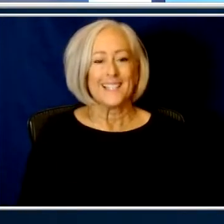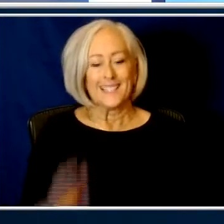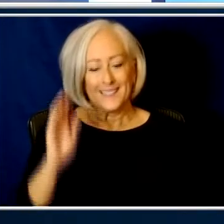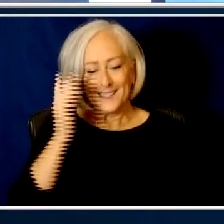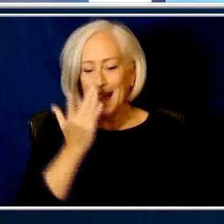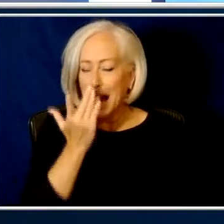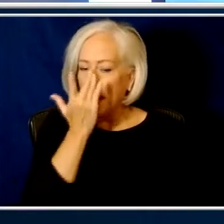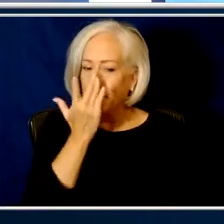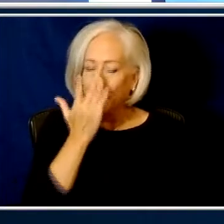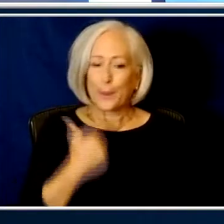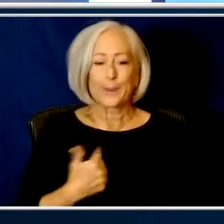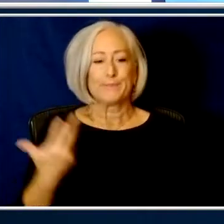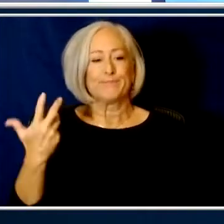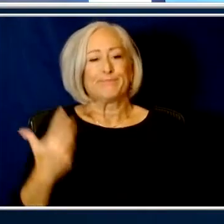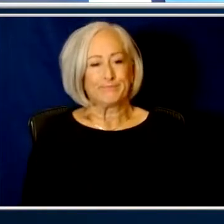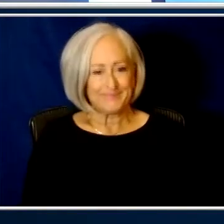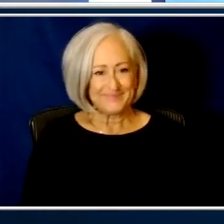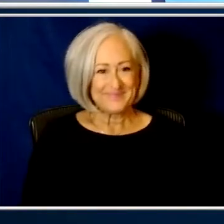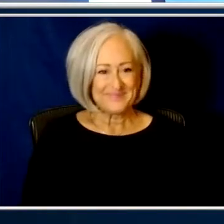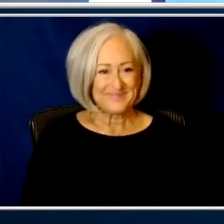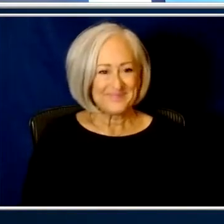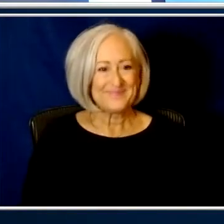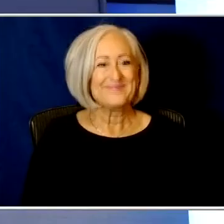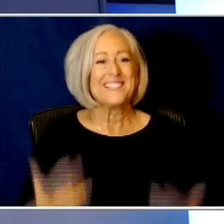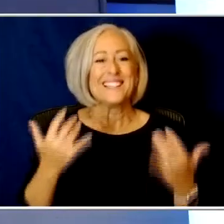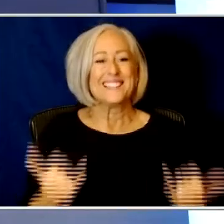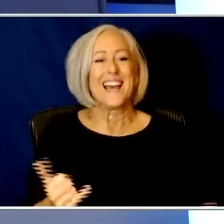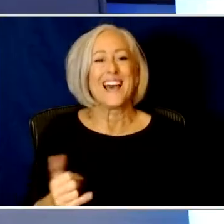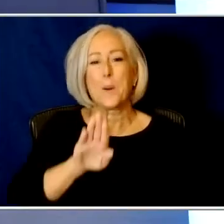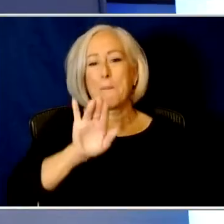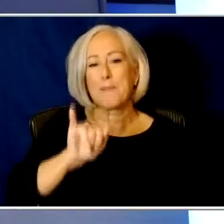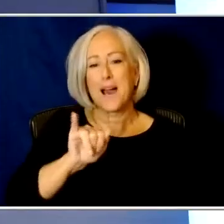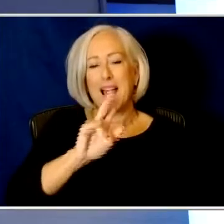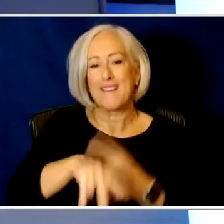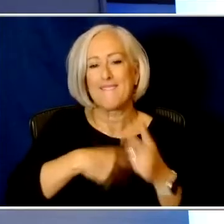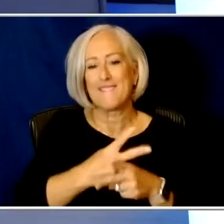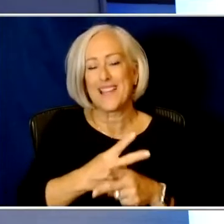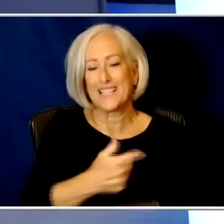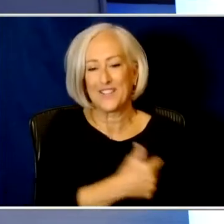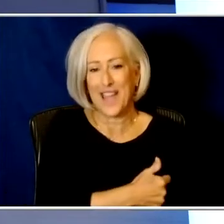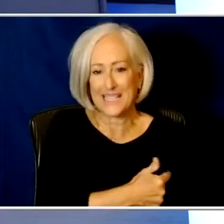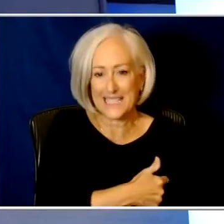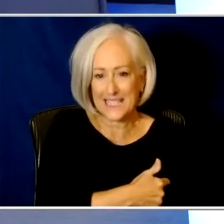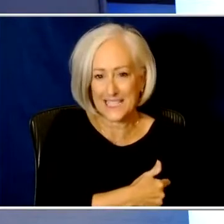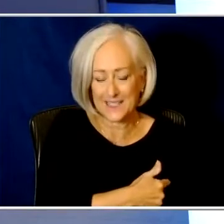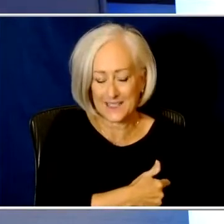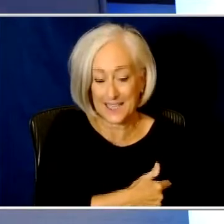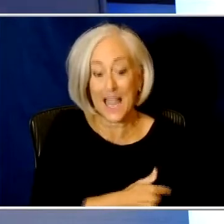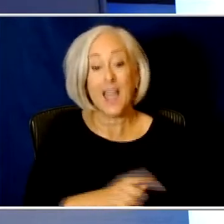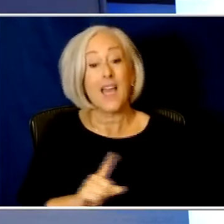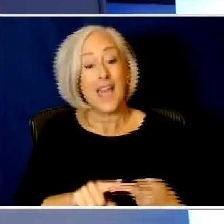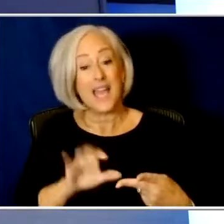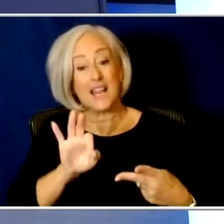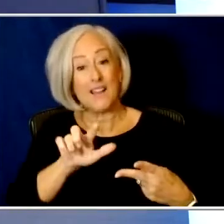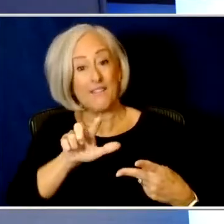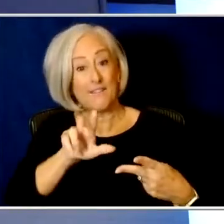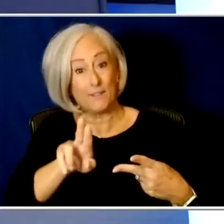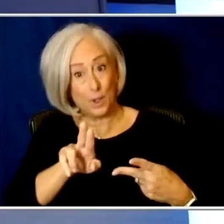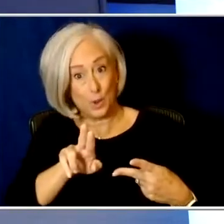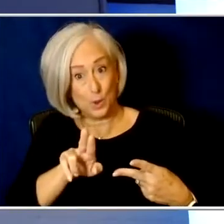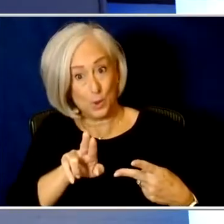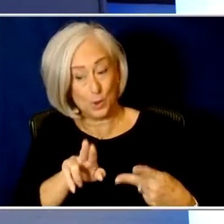a little bit about getting this bivalent vaccine, and I'm going to get my flu shot and my vaccine. Hawk, you're just going to get your flu